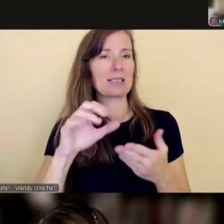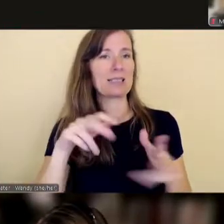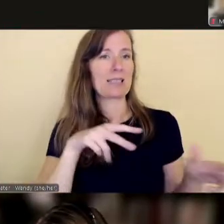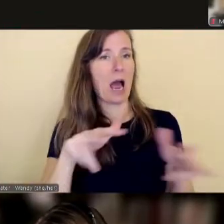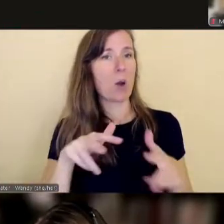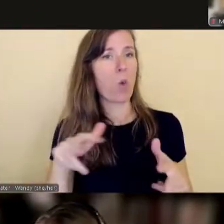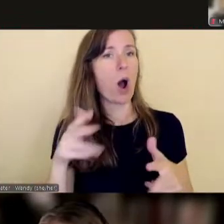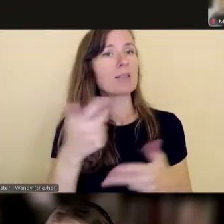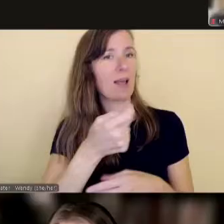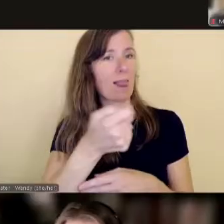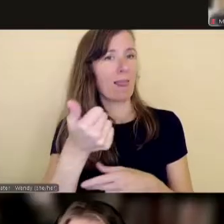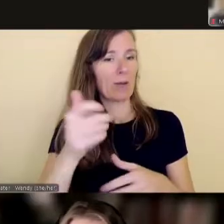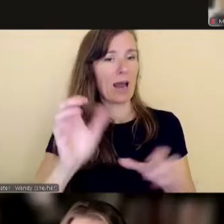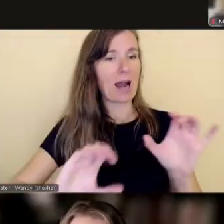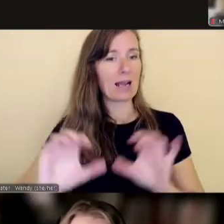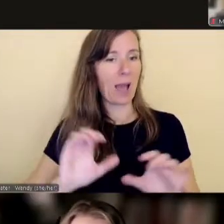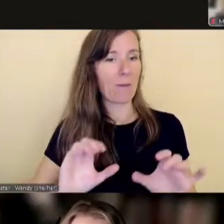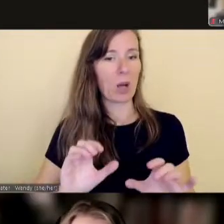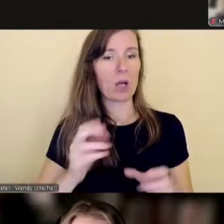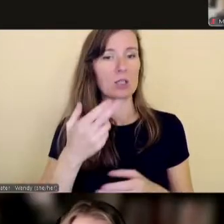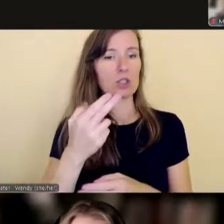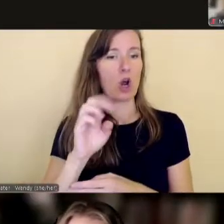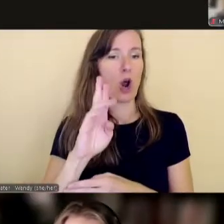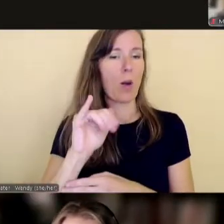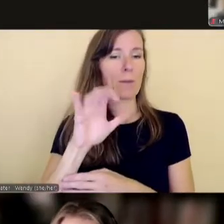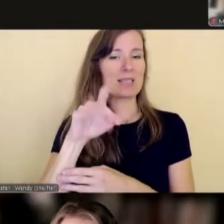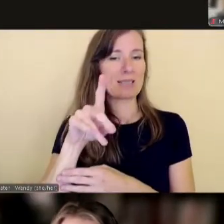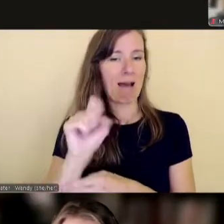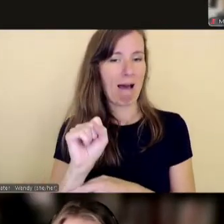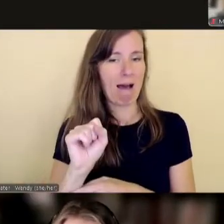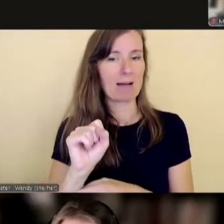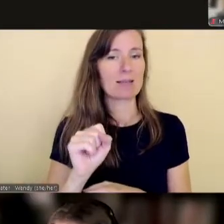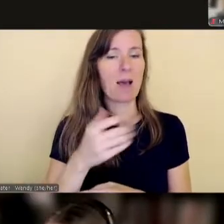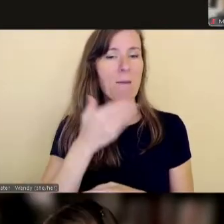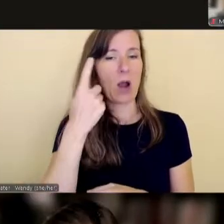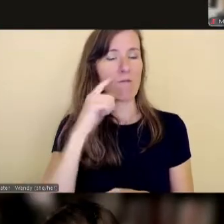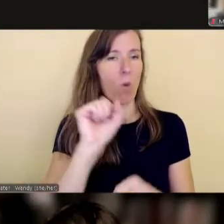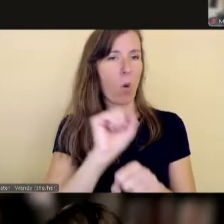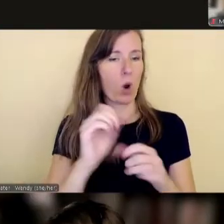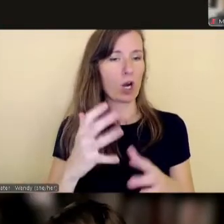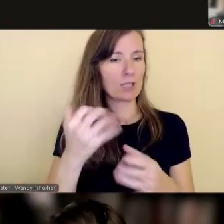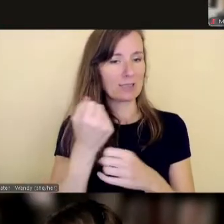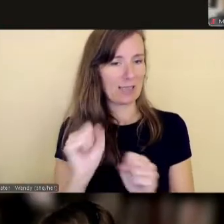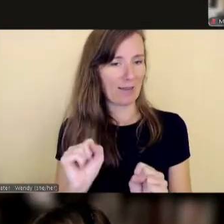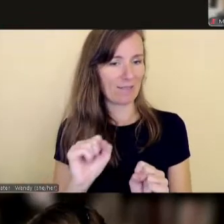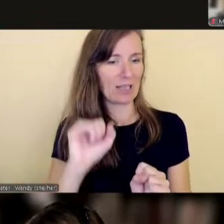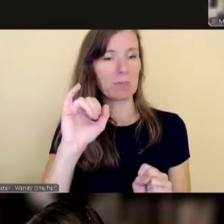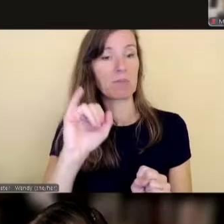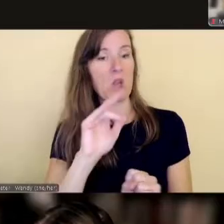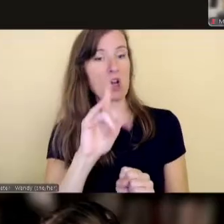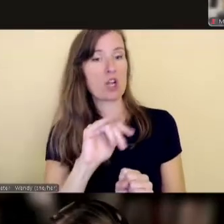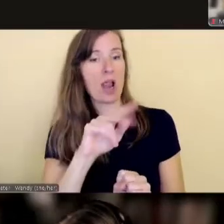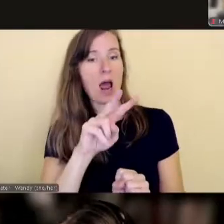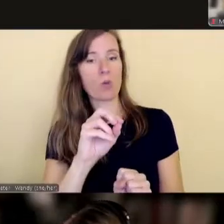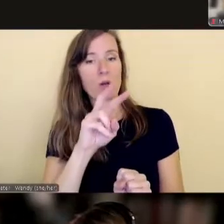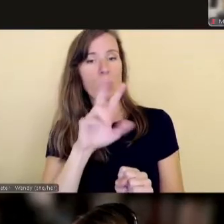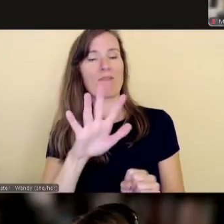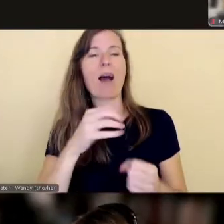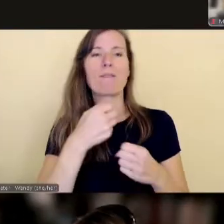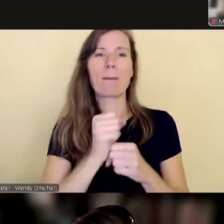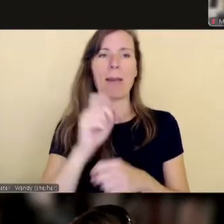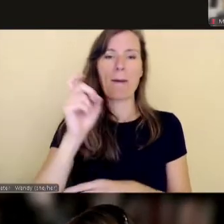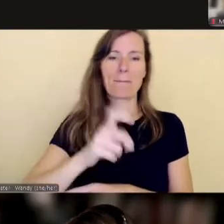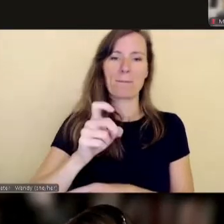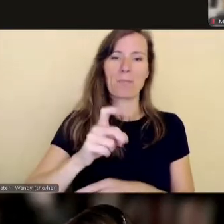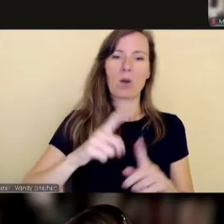became mandatory in Laurel to divert all organics from the waste stream. Individual homeowners were provided with a kit consisting